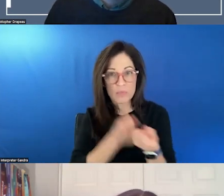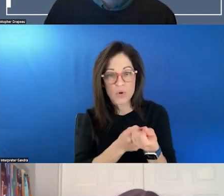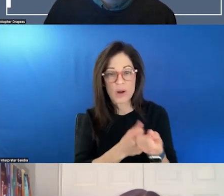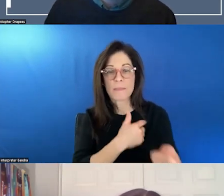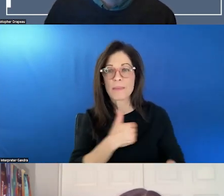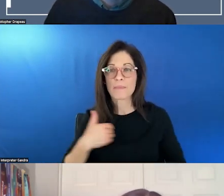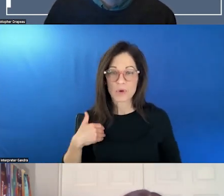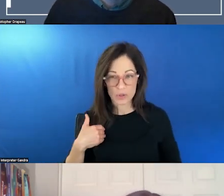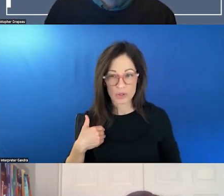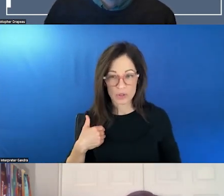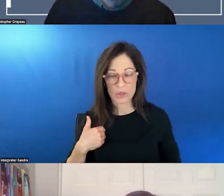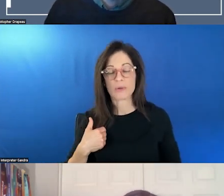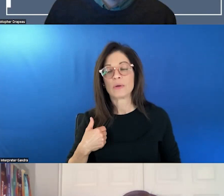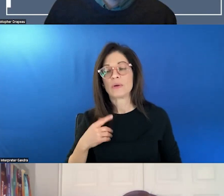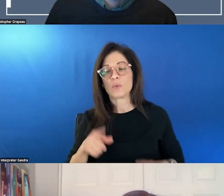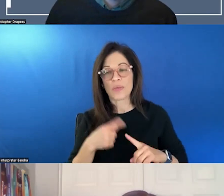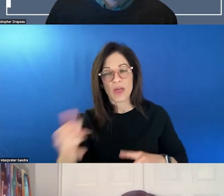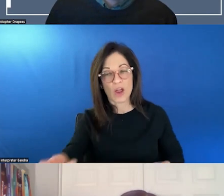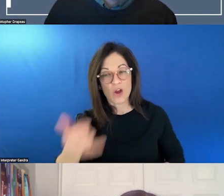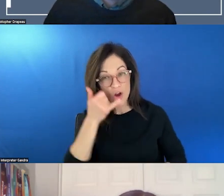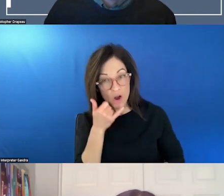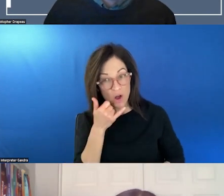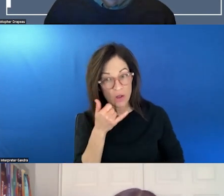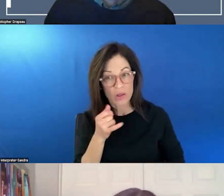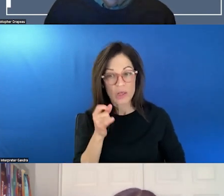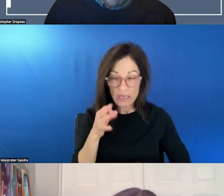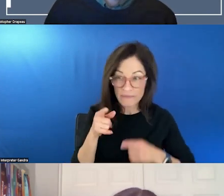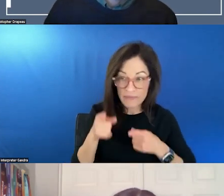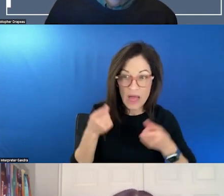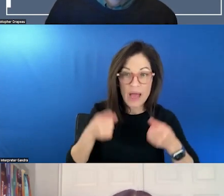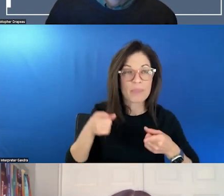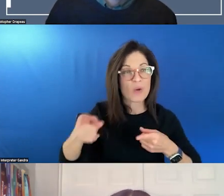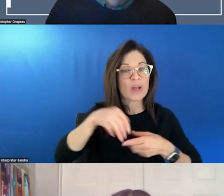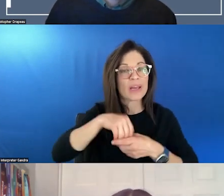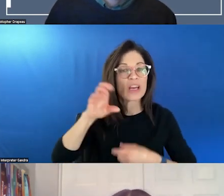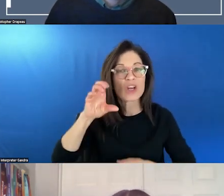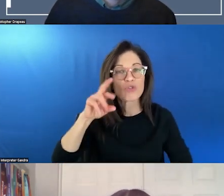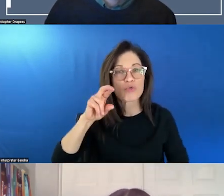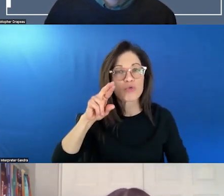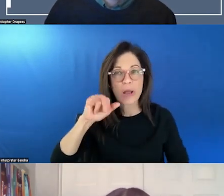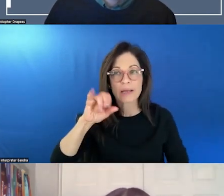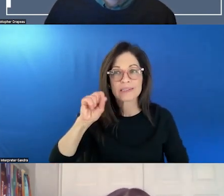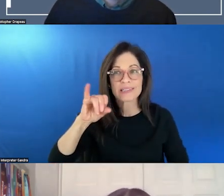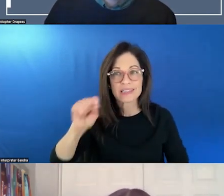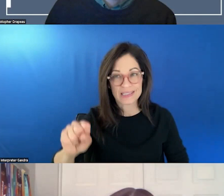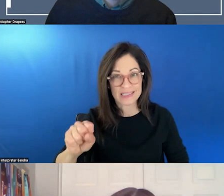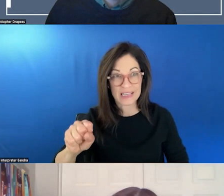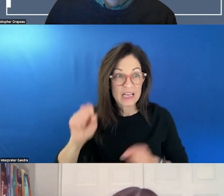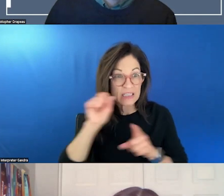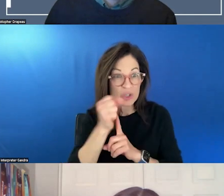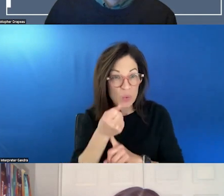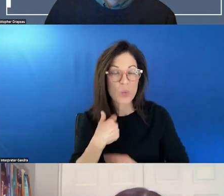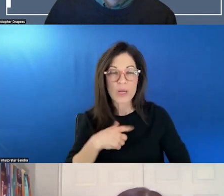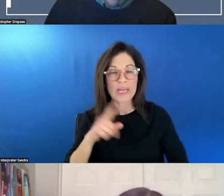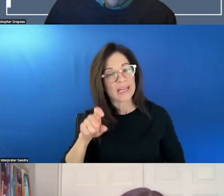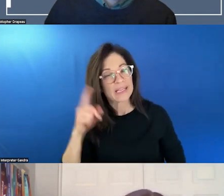members when they happen to call us if we found that they were in a crisis situation. We needed kind of an easy button to figure